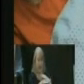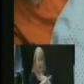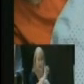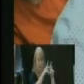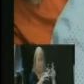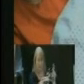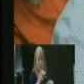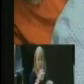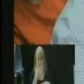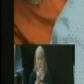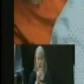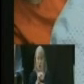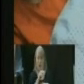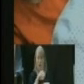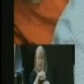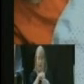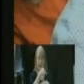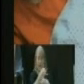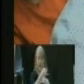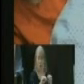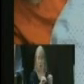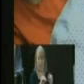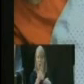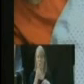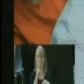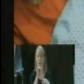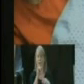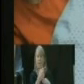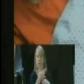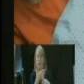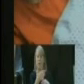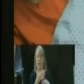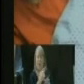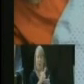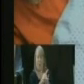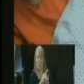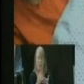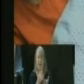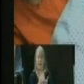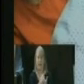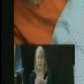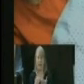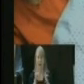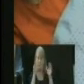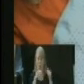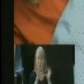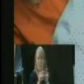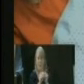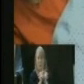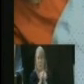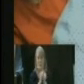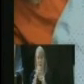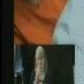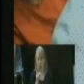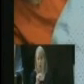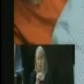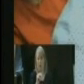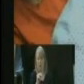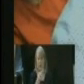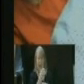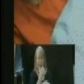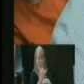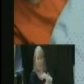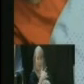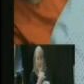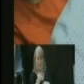office. But one of the things was those weekly focus meetings with John, where we looked at, he would send me